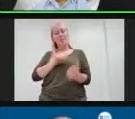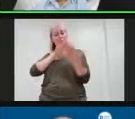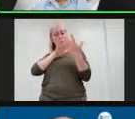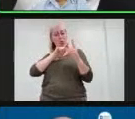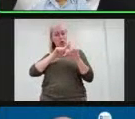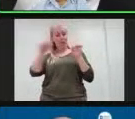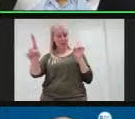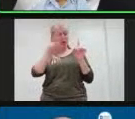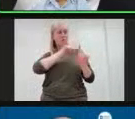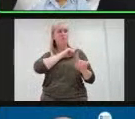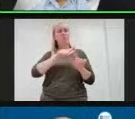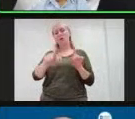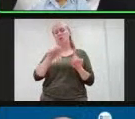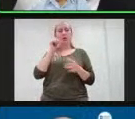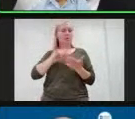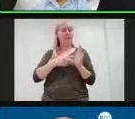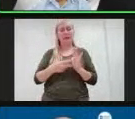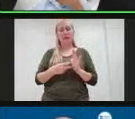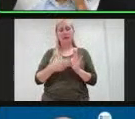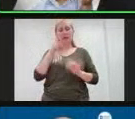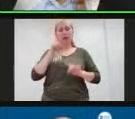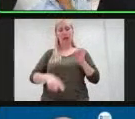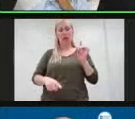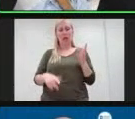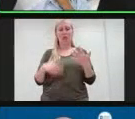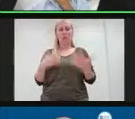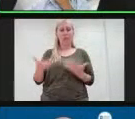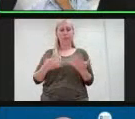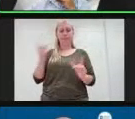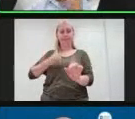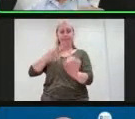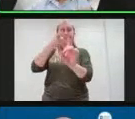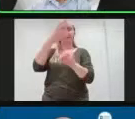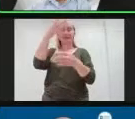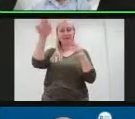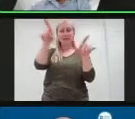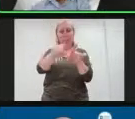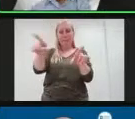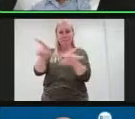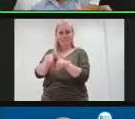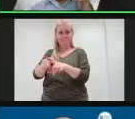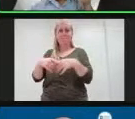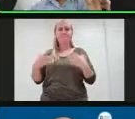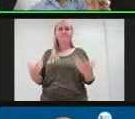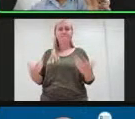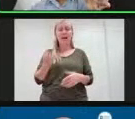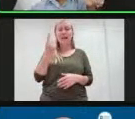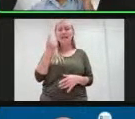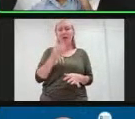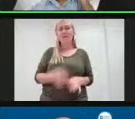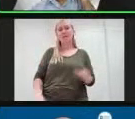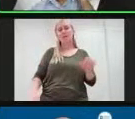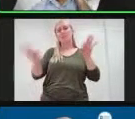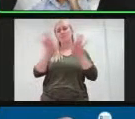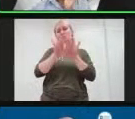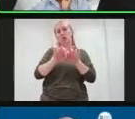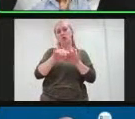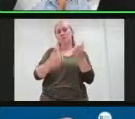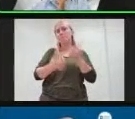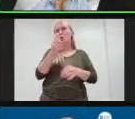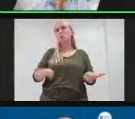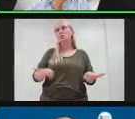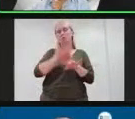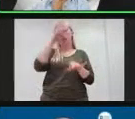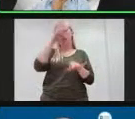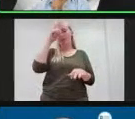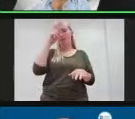mean we can't reach the same endpoint. To me, the 11 is the most important thing. I think if there's one thing that